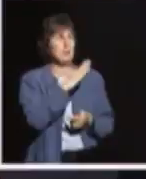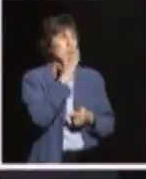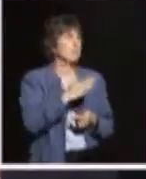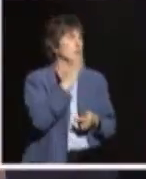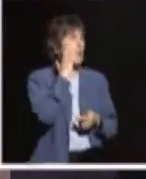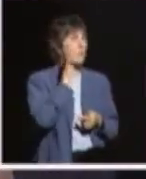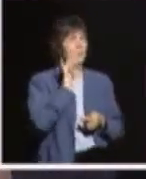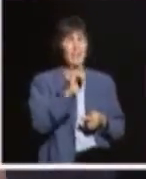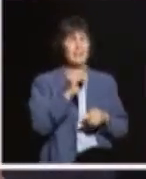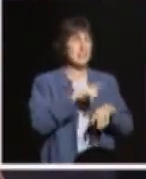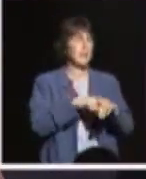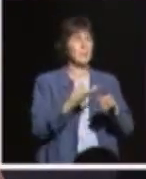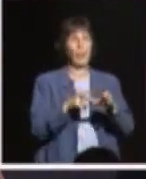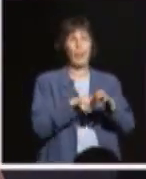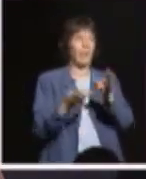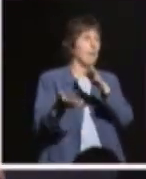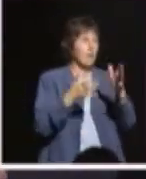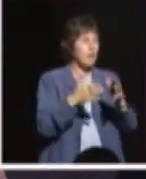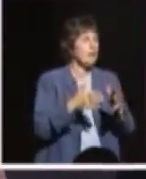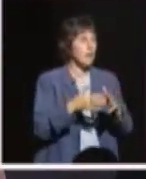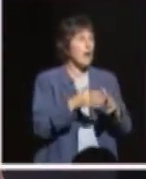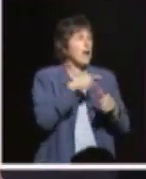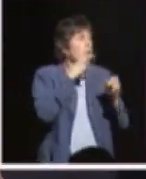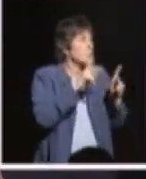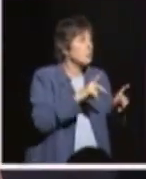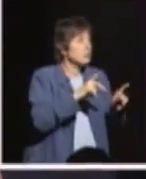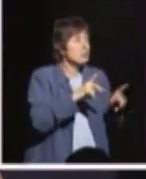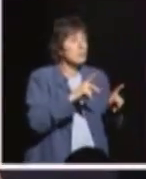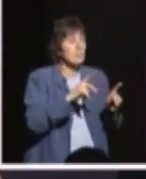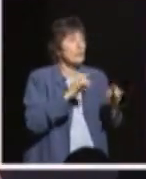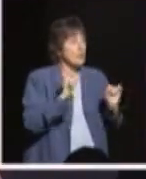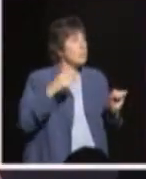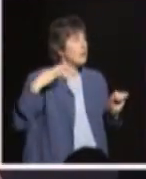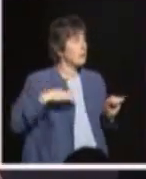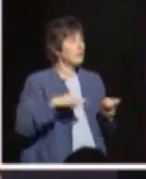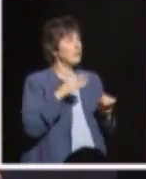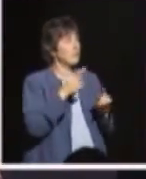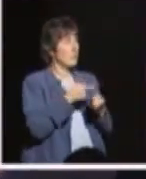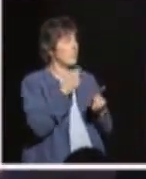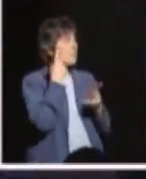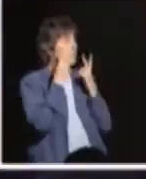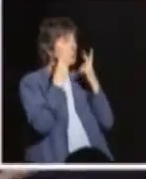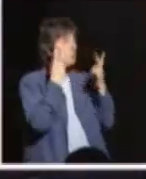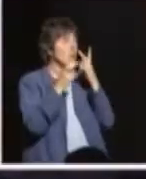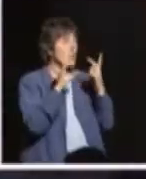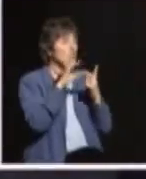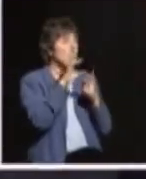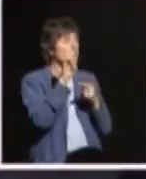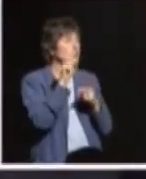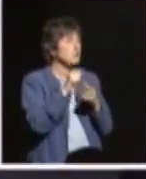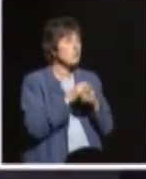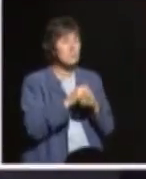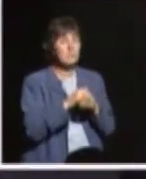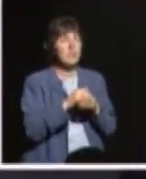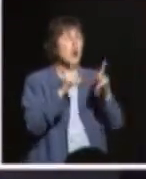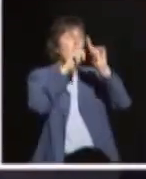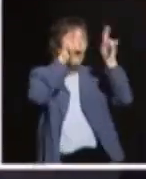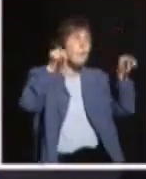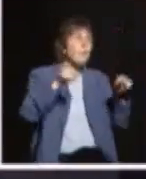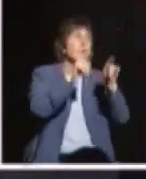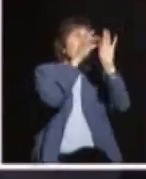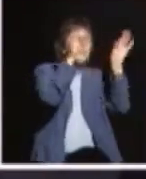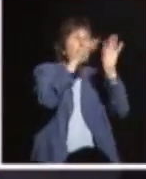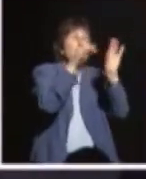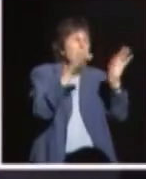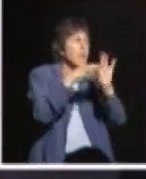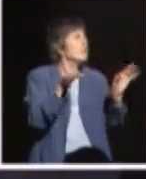boarding, even as a hearing person, it would do a lot of good if there were more visual cues, boards, et cetera, that could be depended on as well.